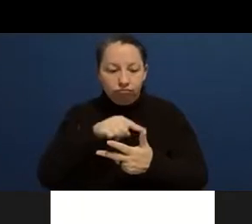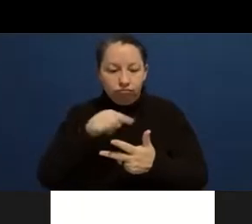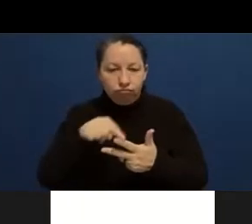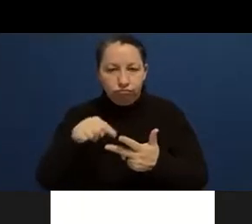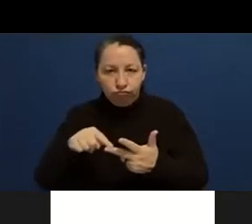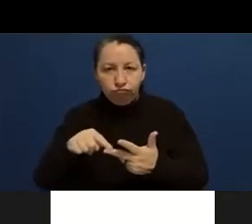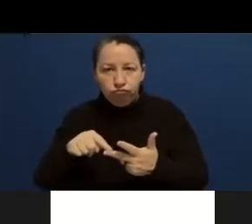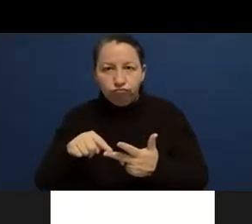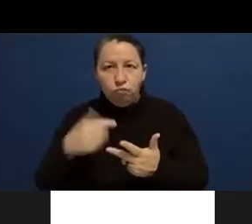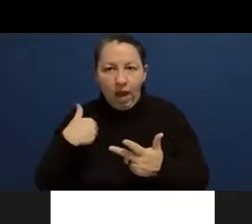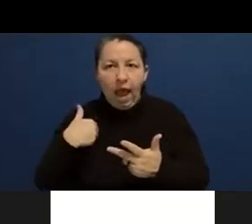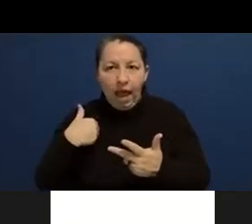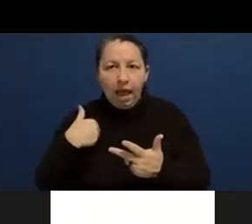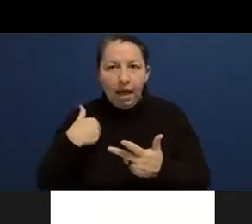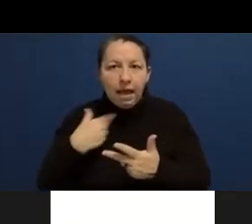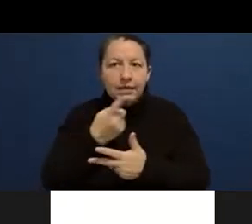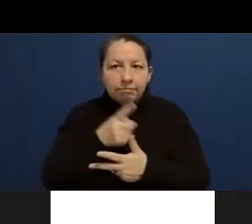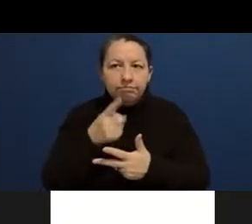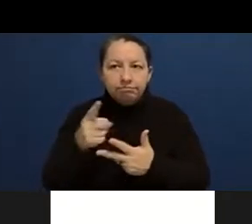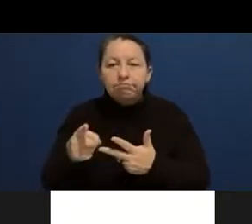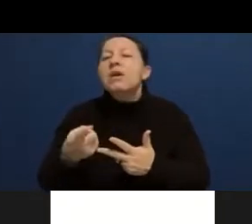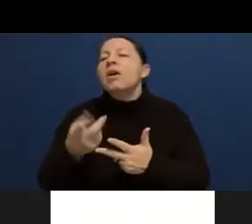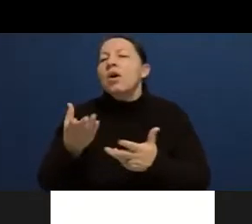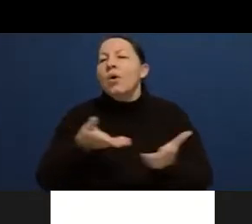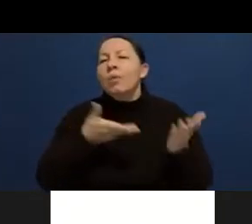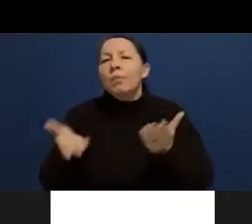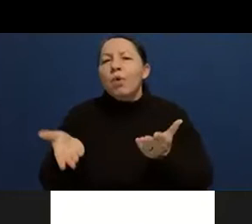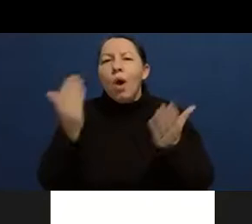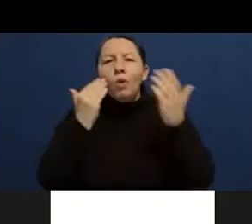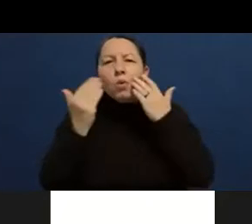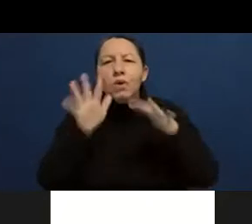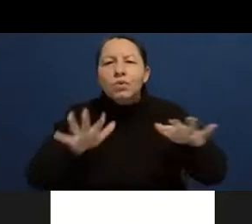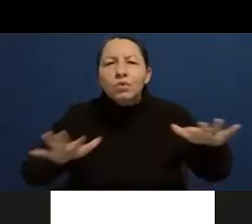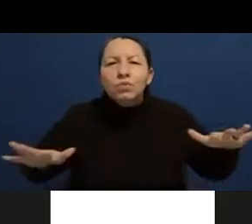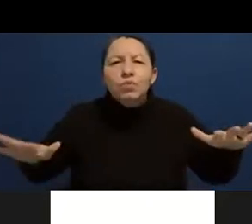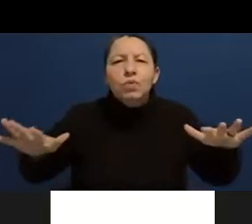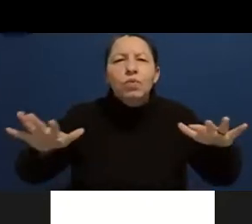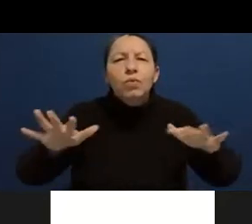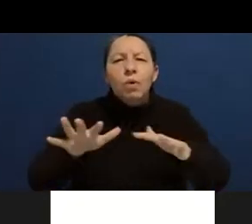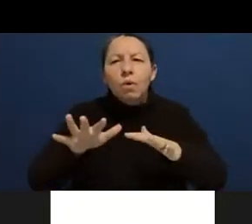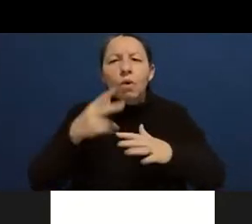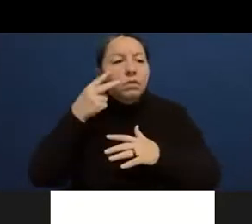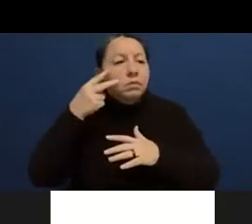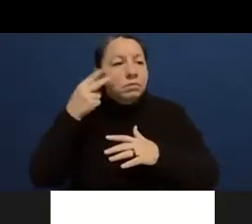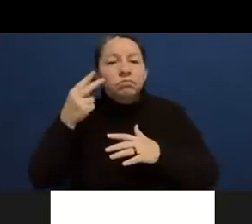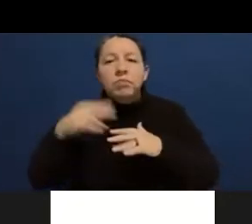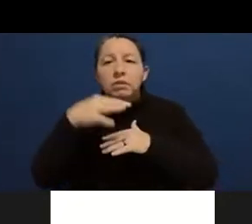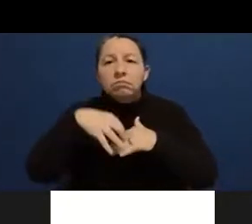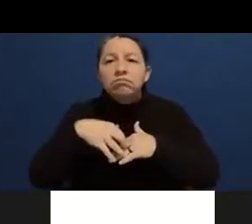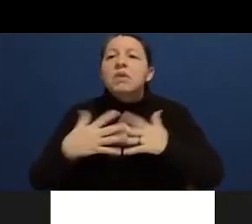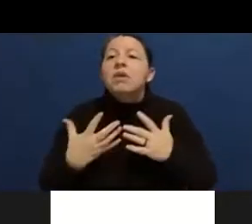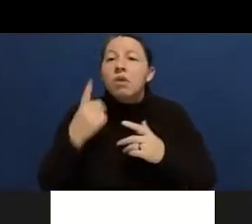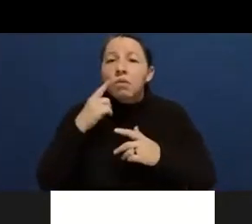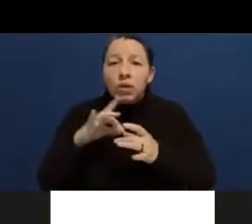that brought awareness across the nations on the issue of human trafficking. Thank